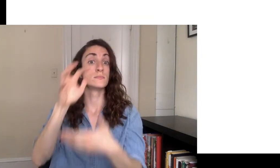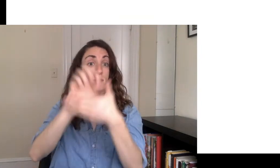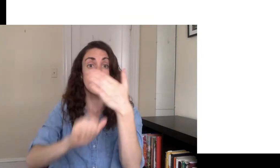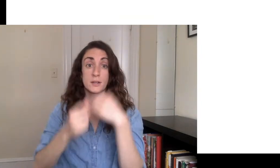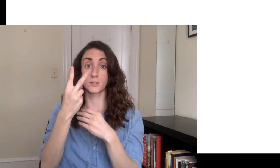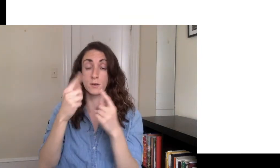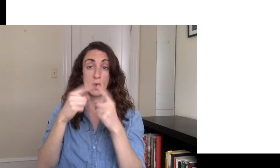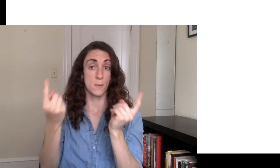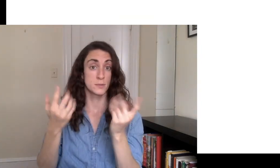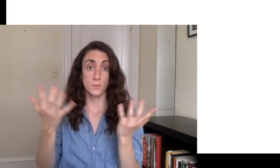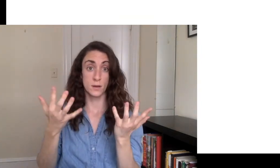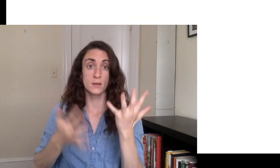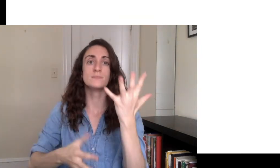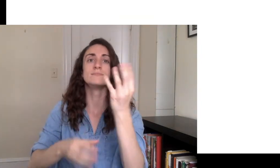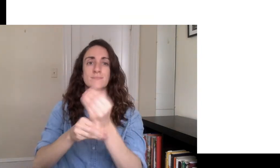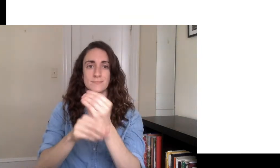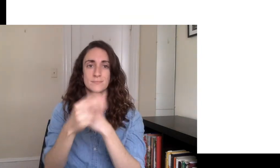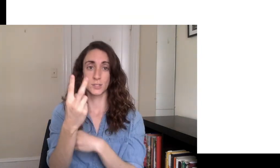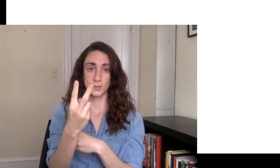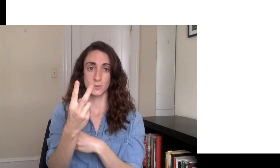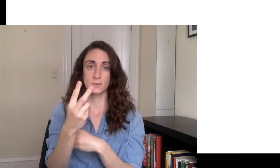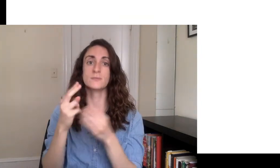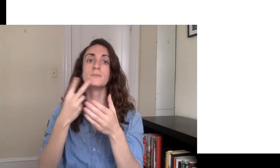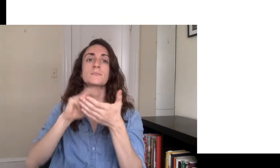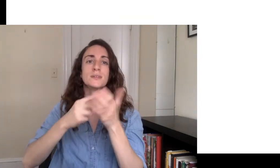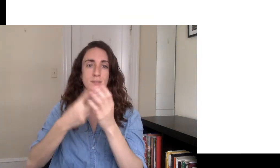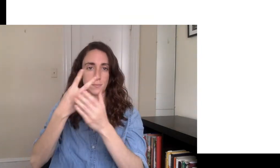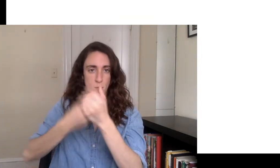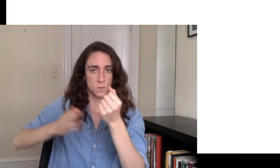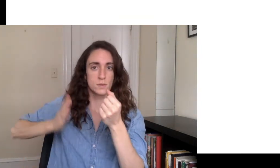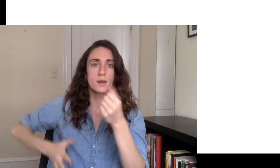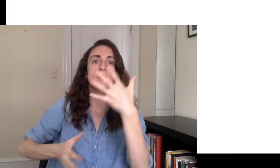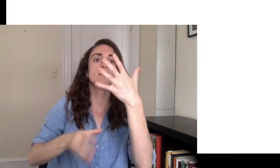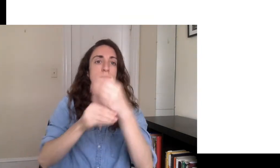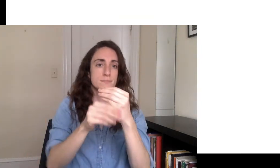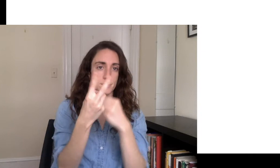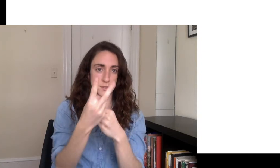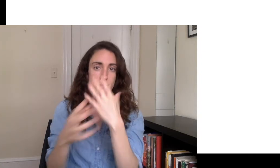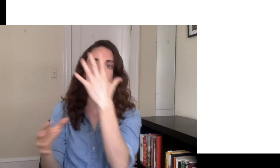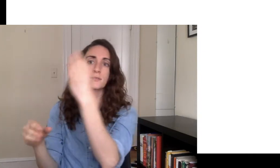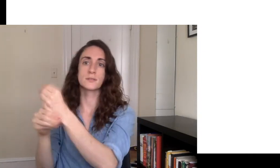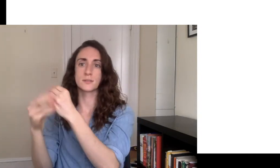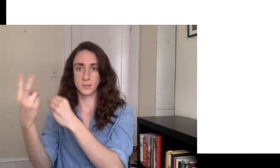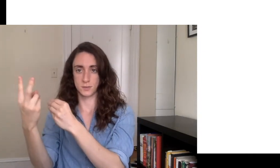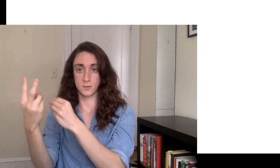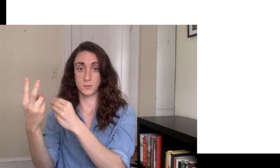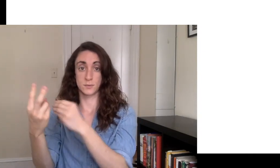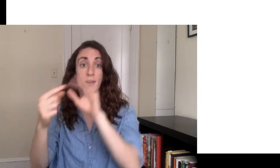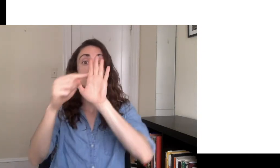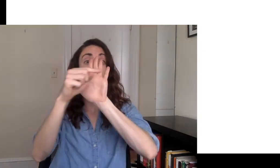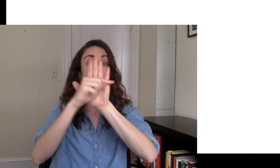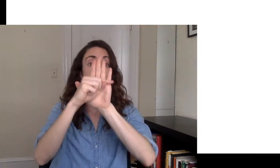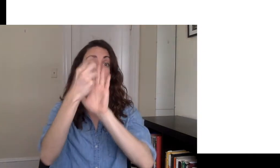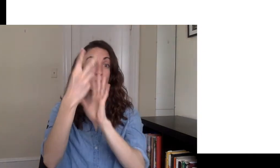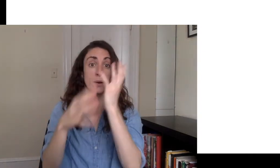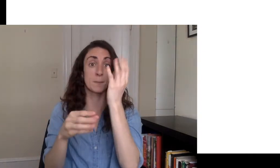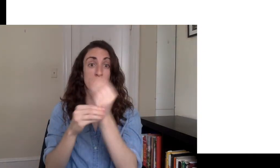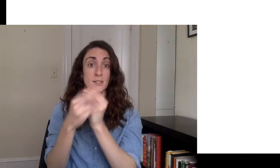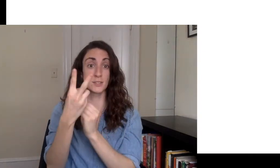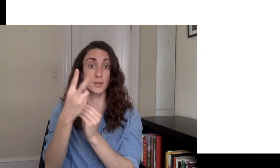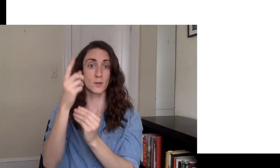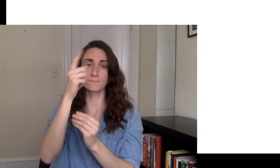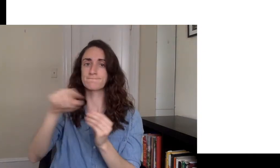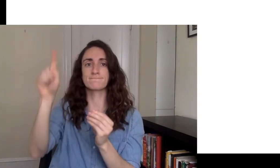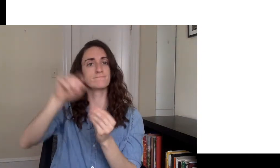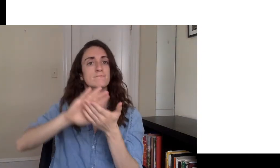The opposite of minus 2 is plus 2. So we'll add 2 to both sides of the equation to keep it balanced. Negative 2 plus 2 is